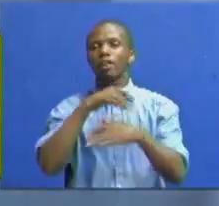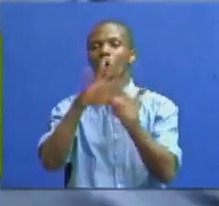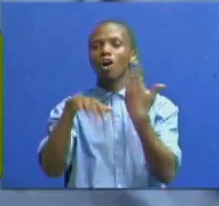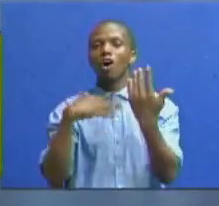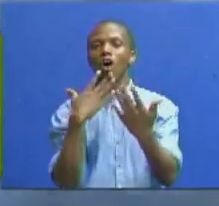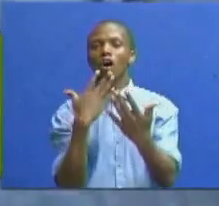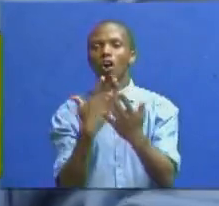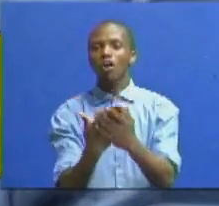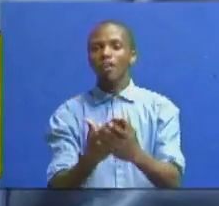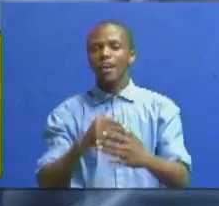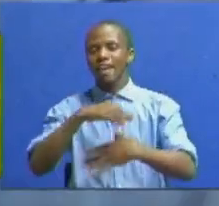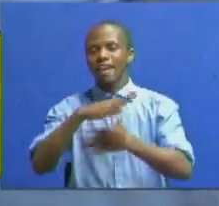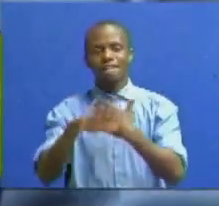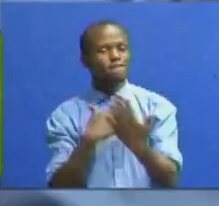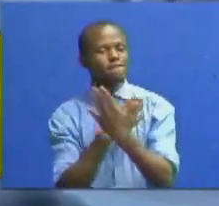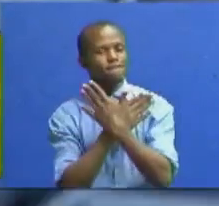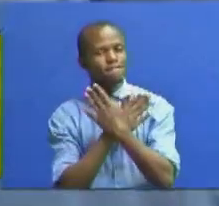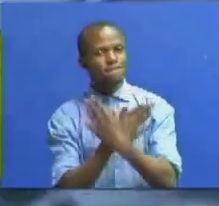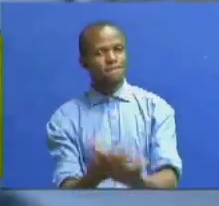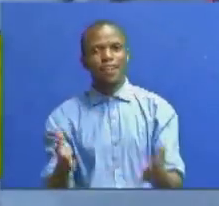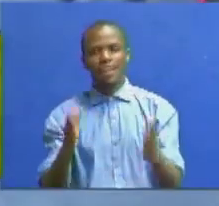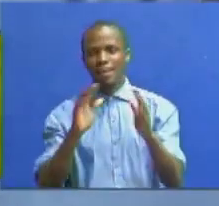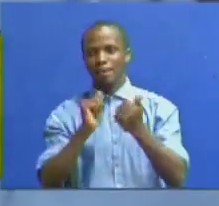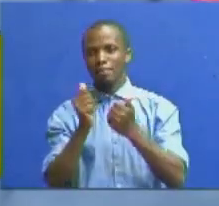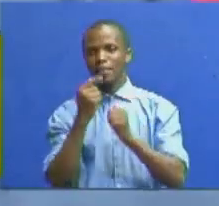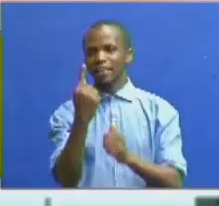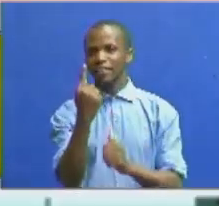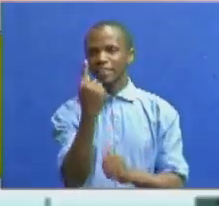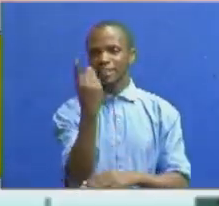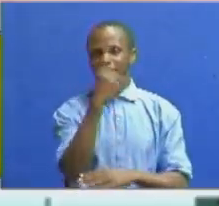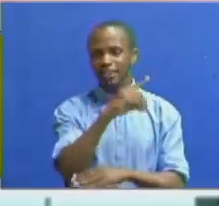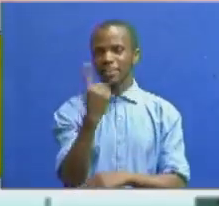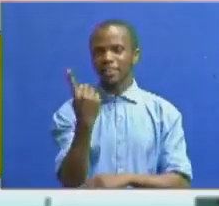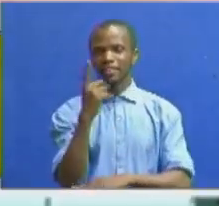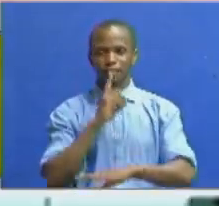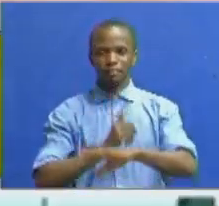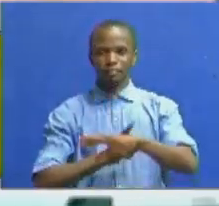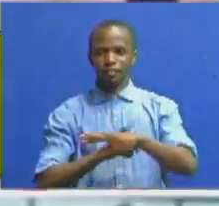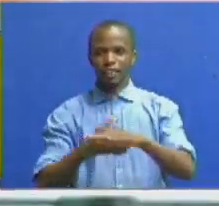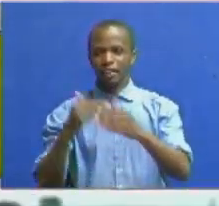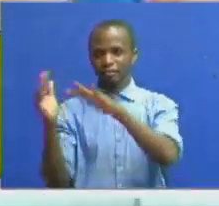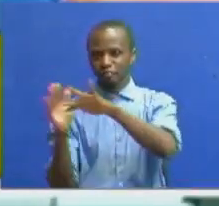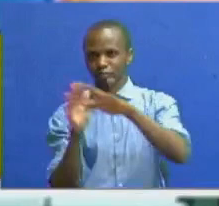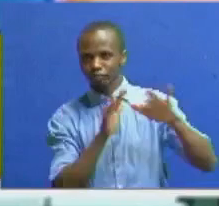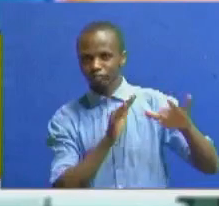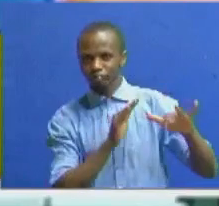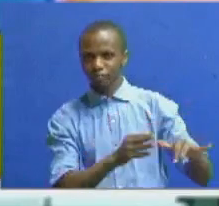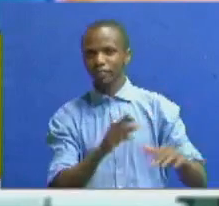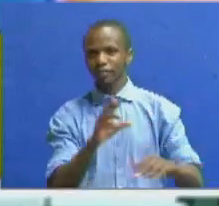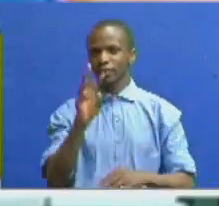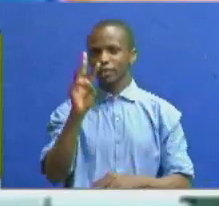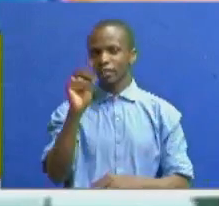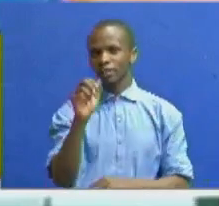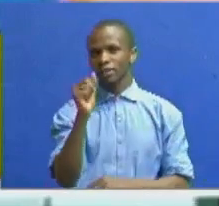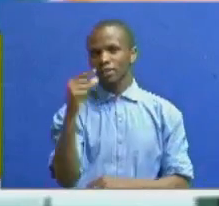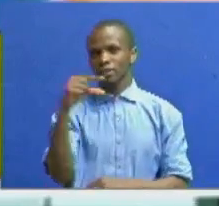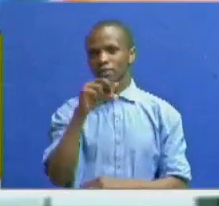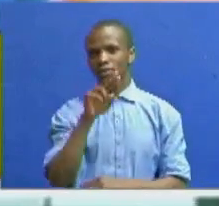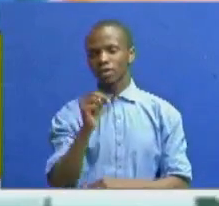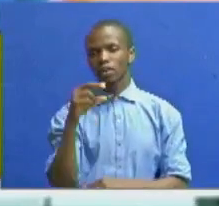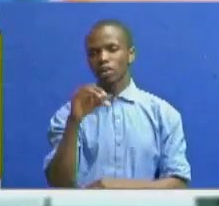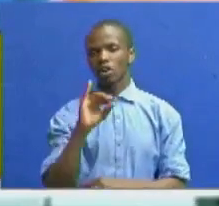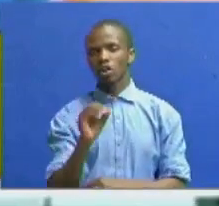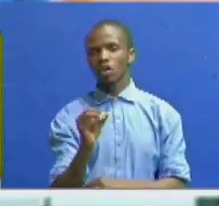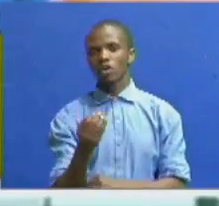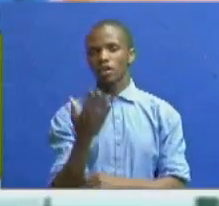developing every player, every day, every other time. On our side, their captain Rose Magoi saying they are not disappointed